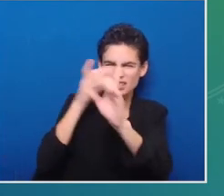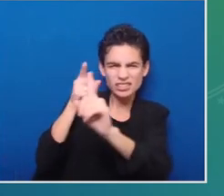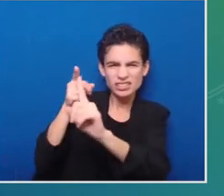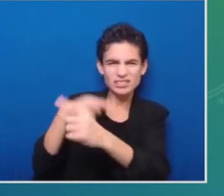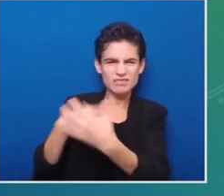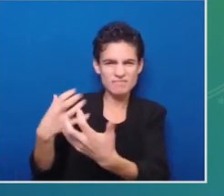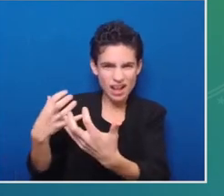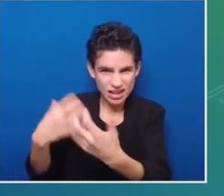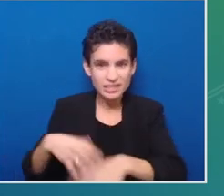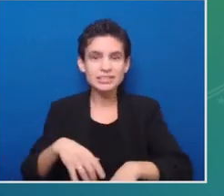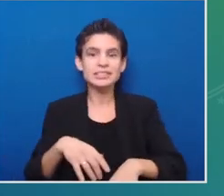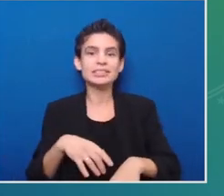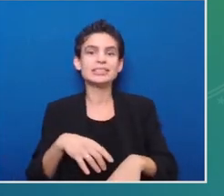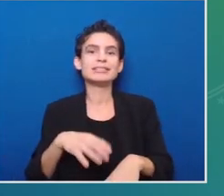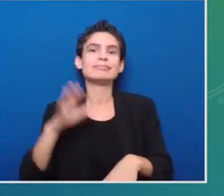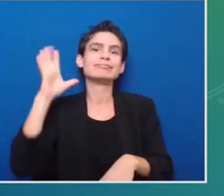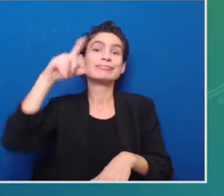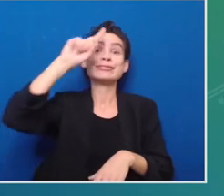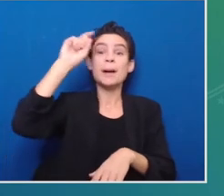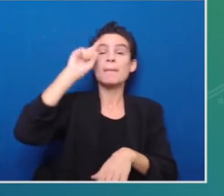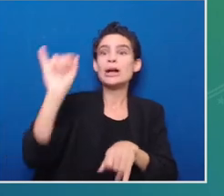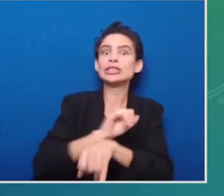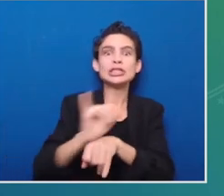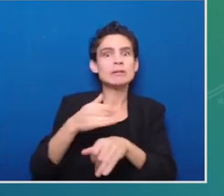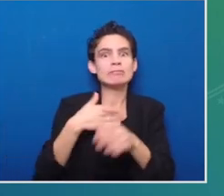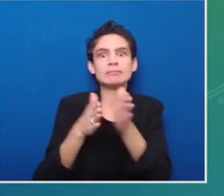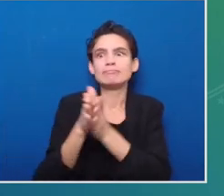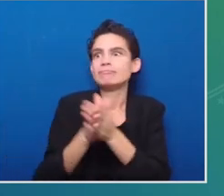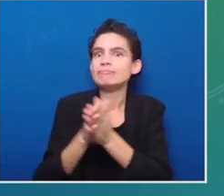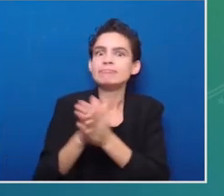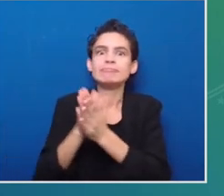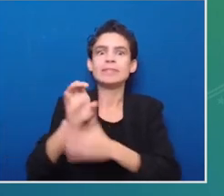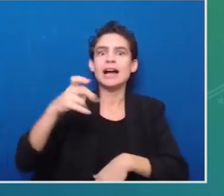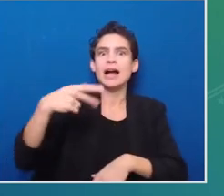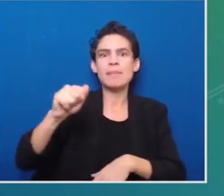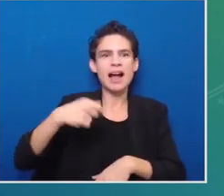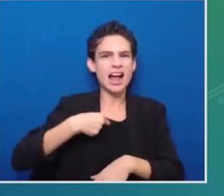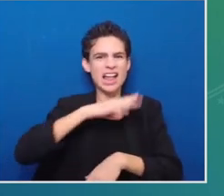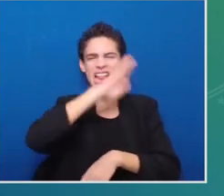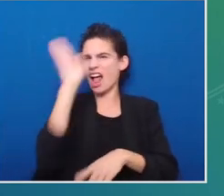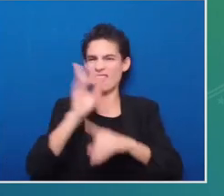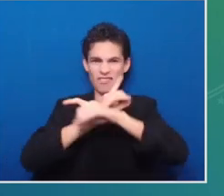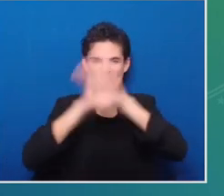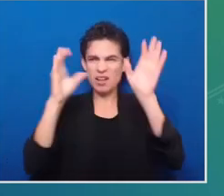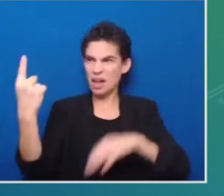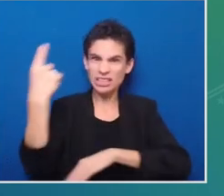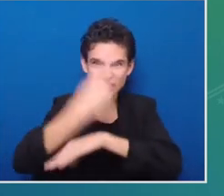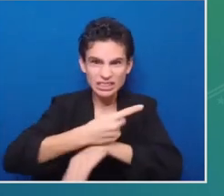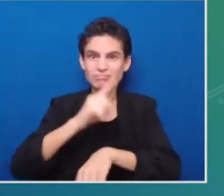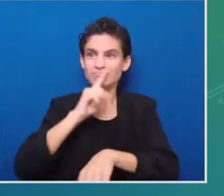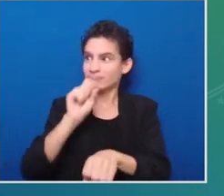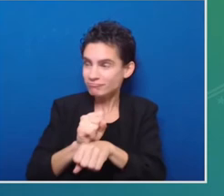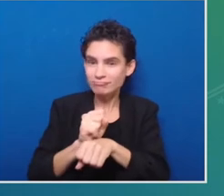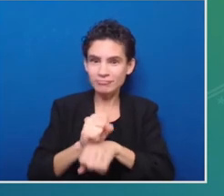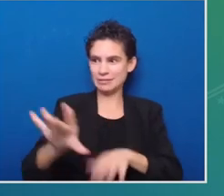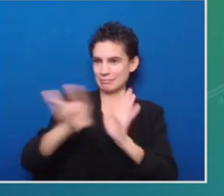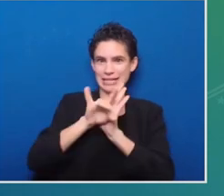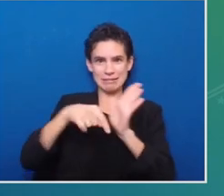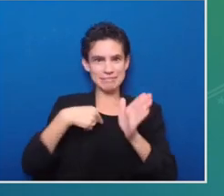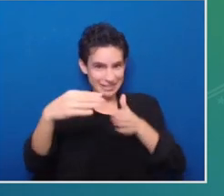I started that first summer internship, I never imagined that one day I would be nominated to lead an